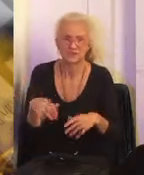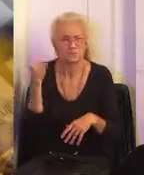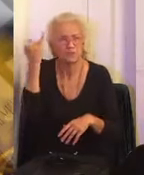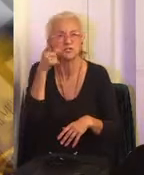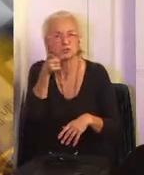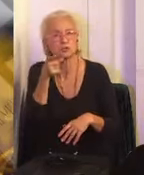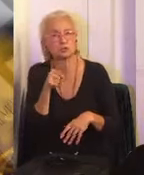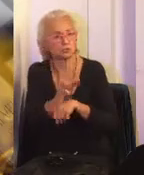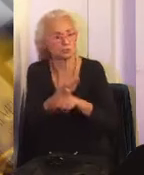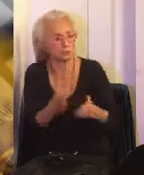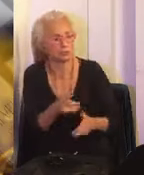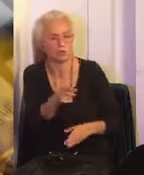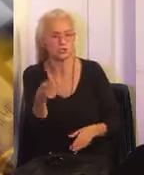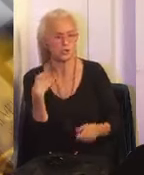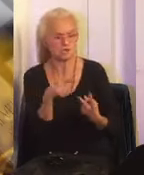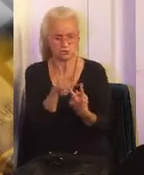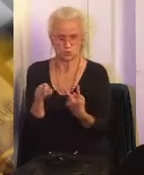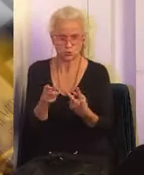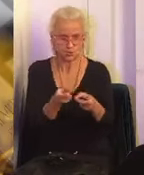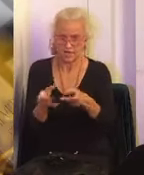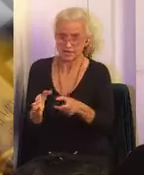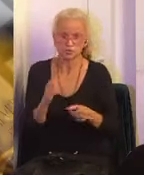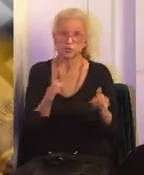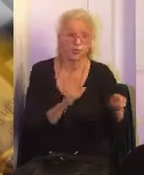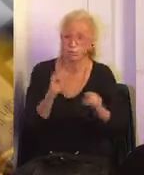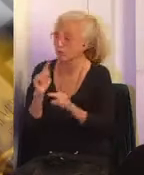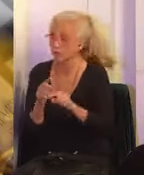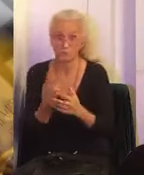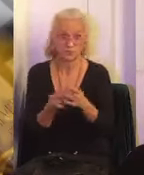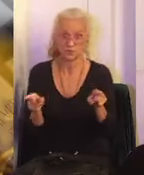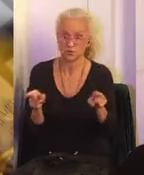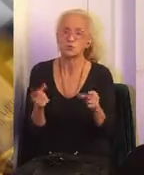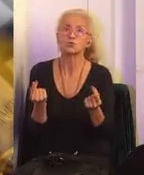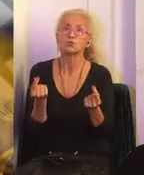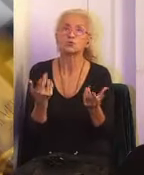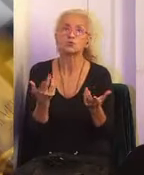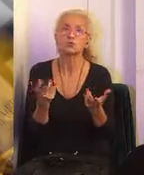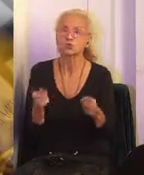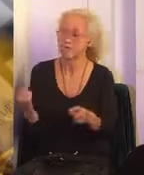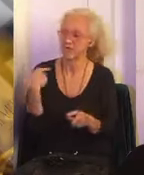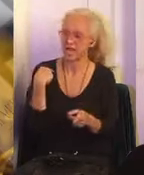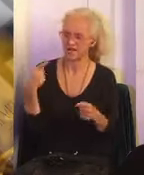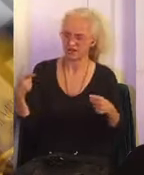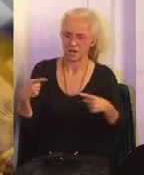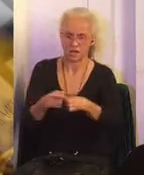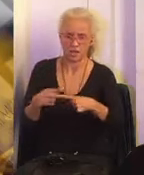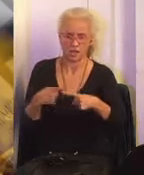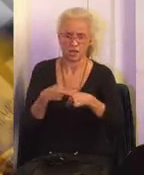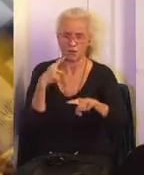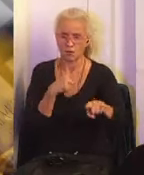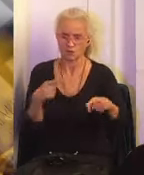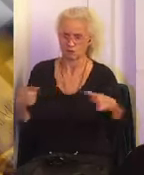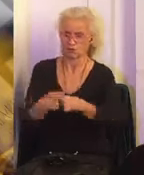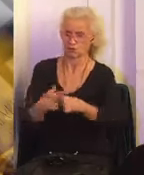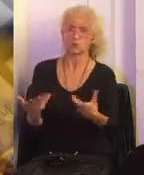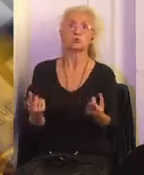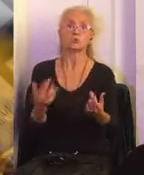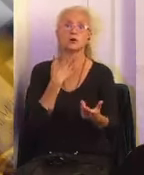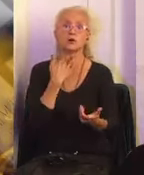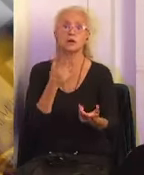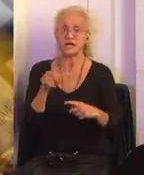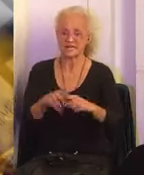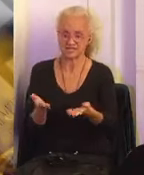Imagine you're a worker and you have two managers giving you orders. What are you going to do when they have conflicting demands? You